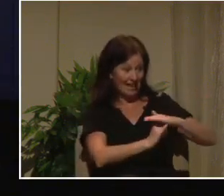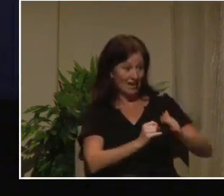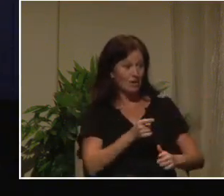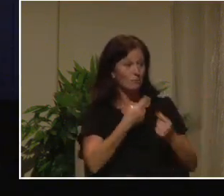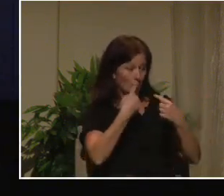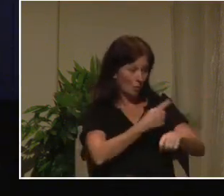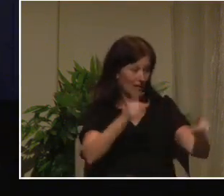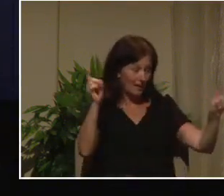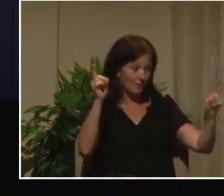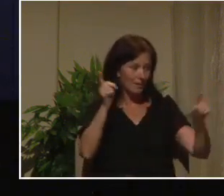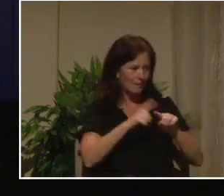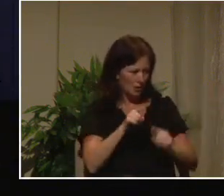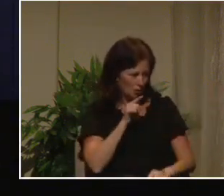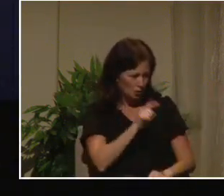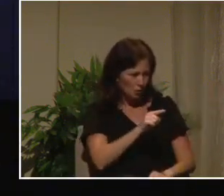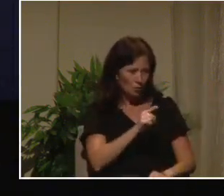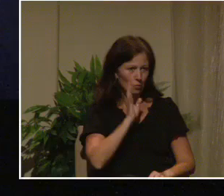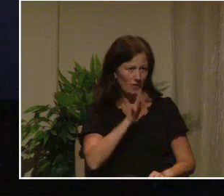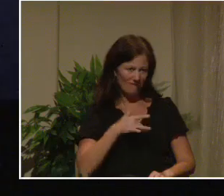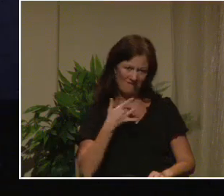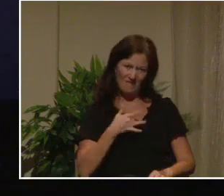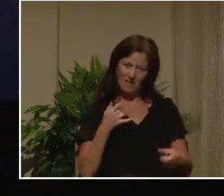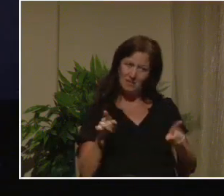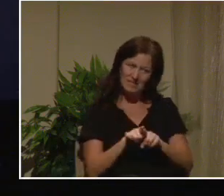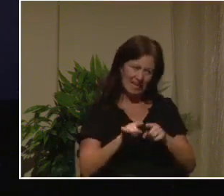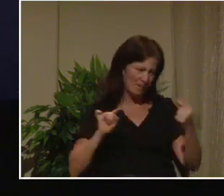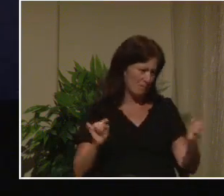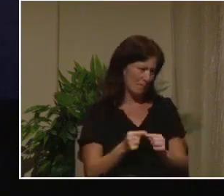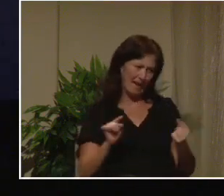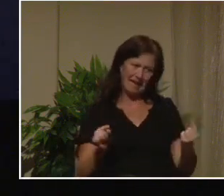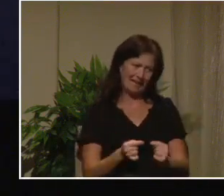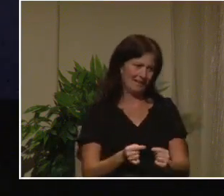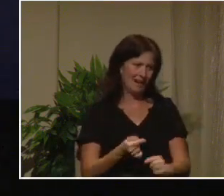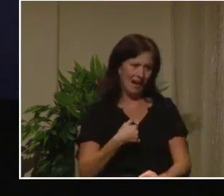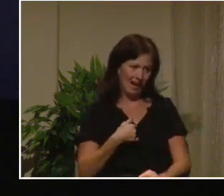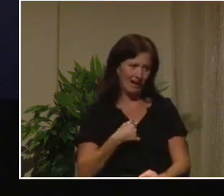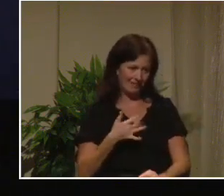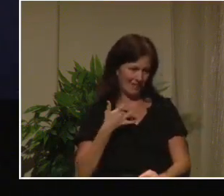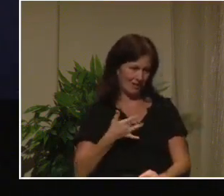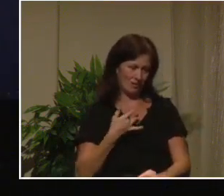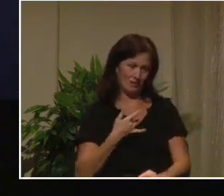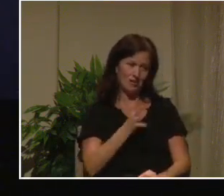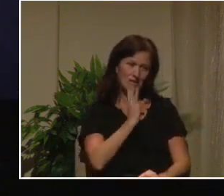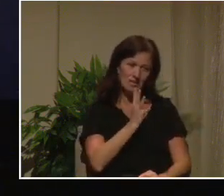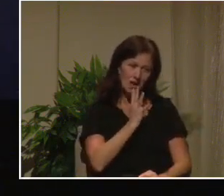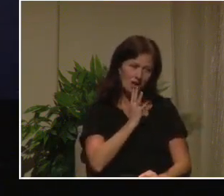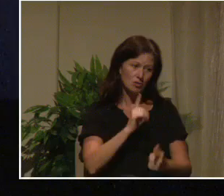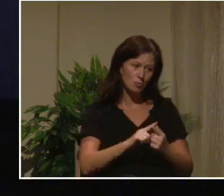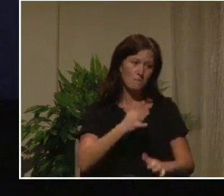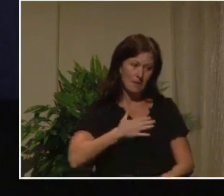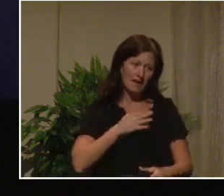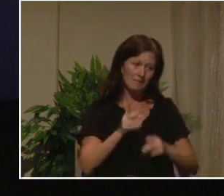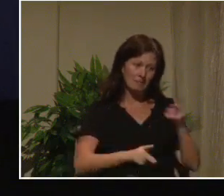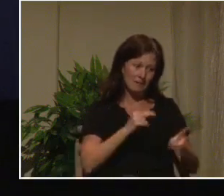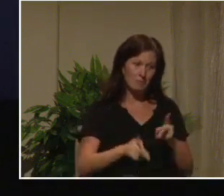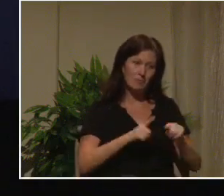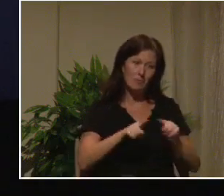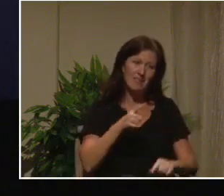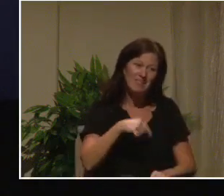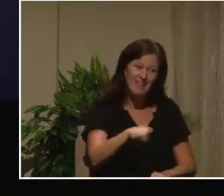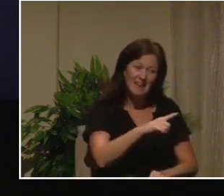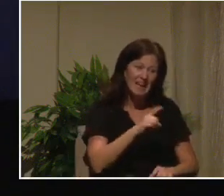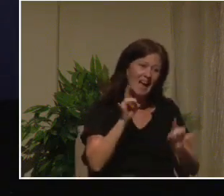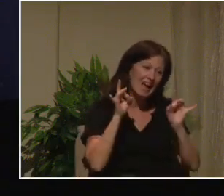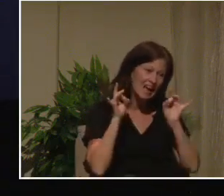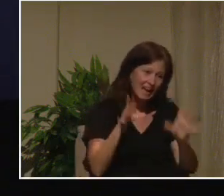going to feel the pain I feel when I talk to my people and they just hate me. They're like the birds that fly in every